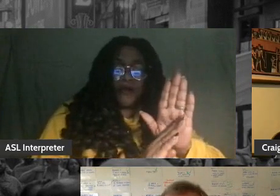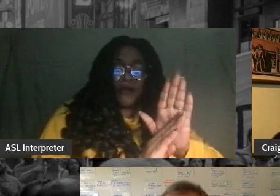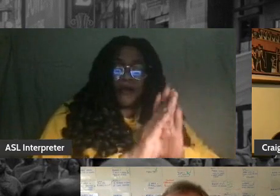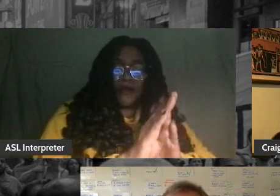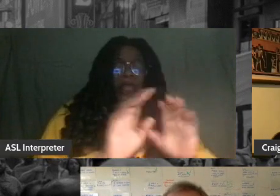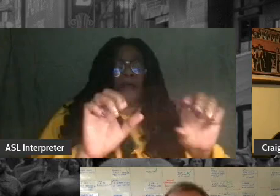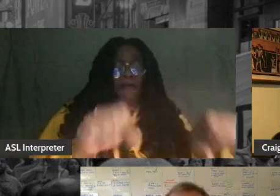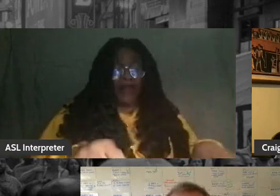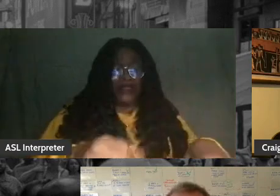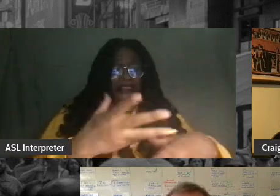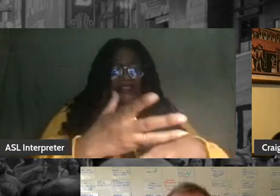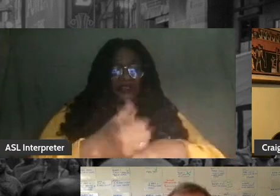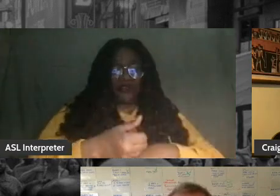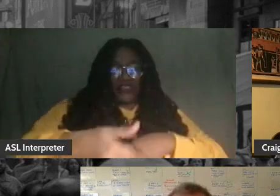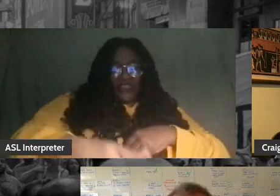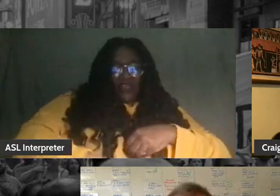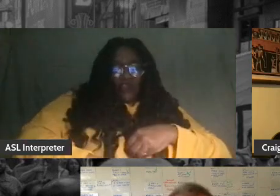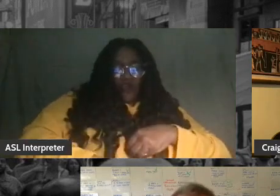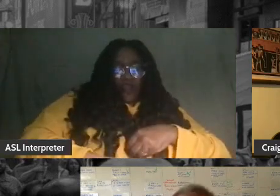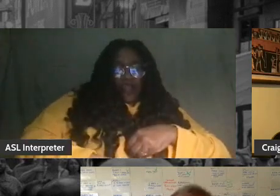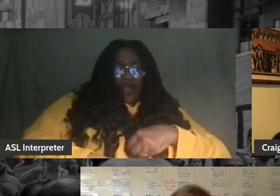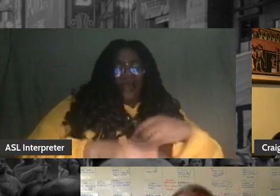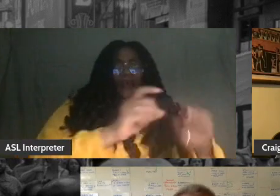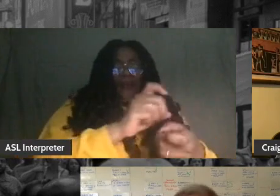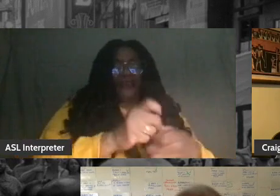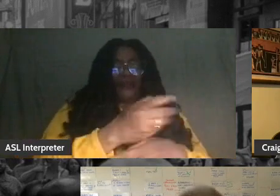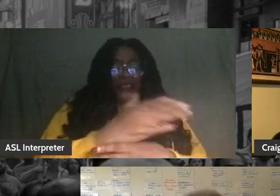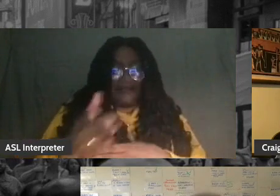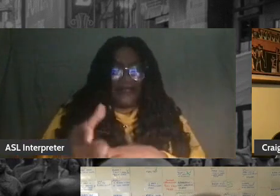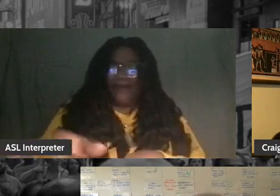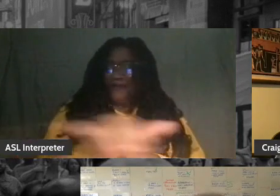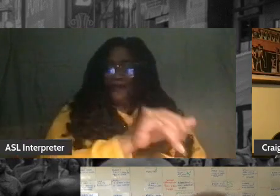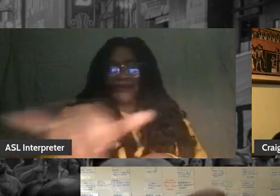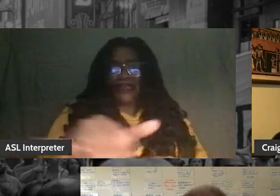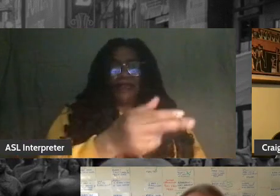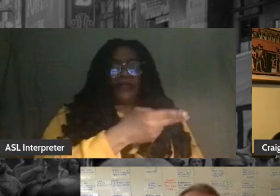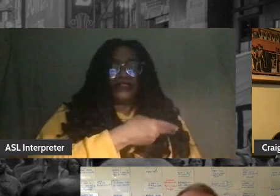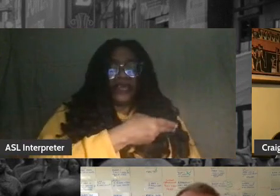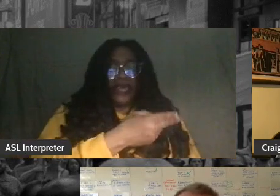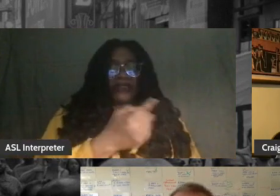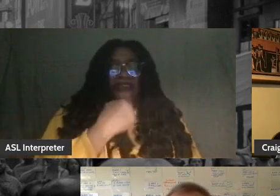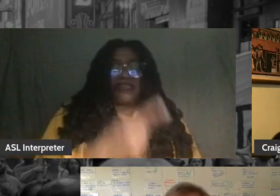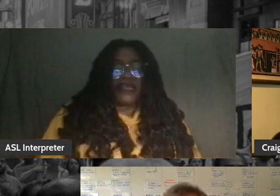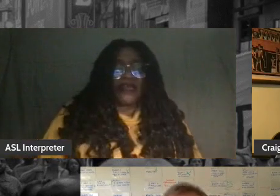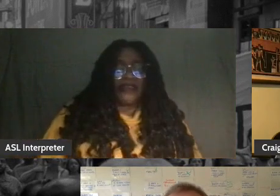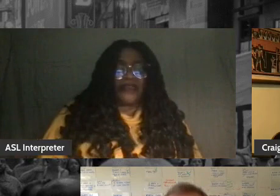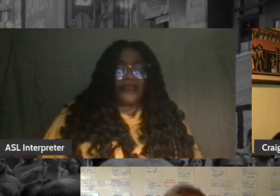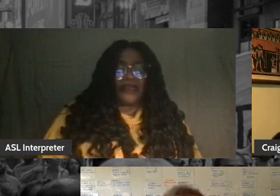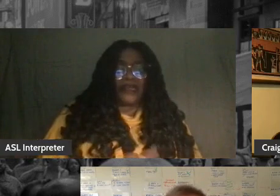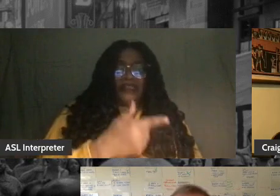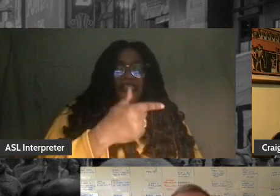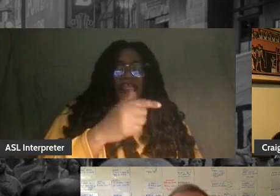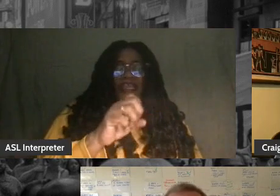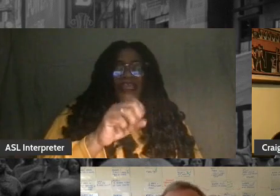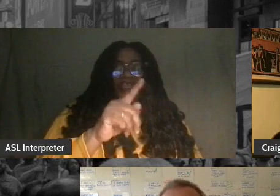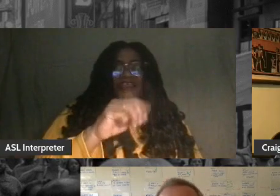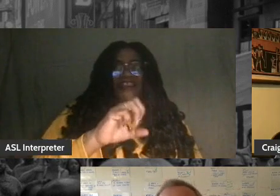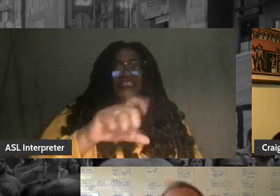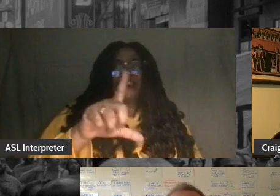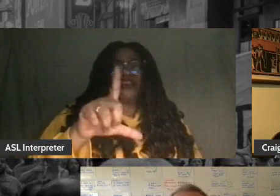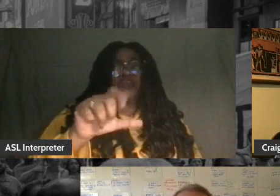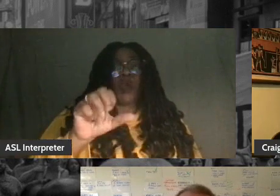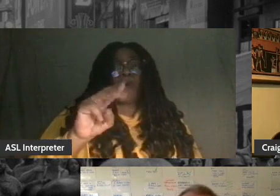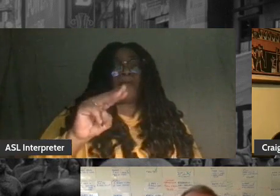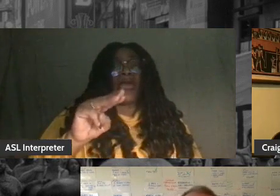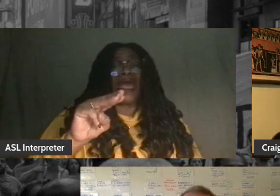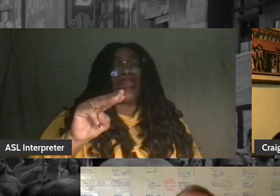trust your gut about certain things. I like what Hannah said about, the gentlemen and women, finding those